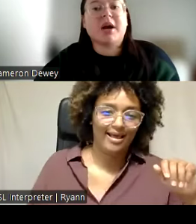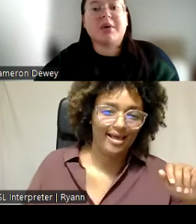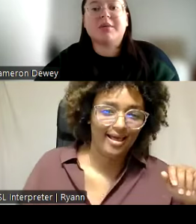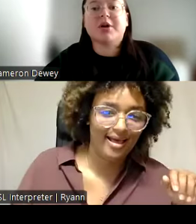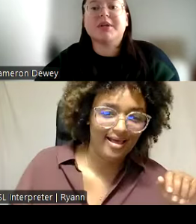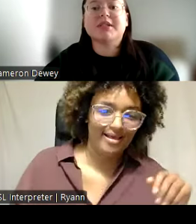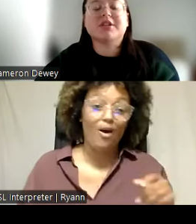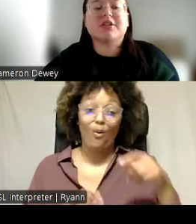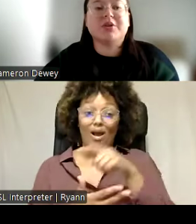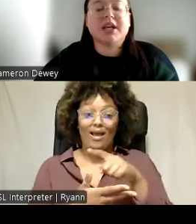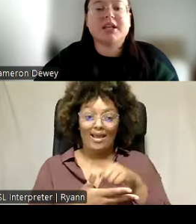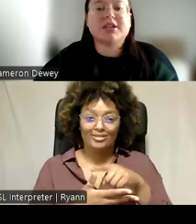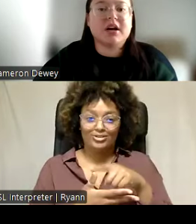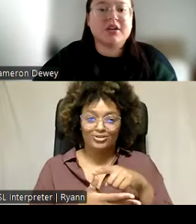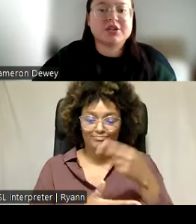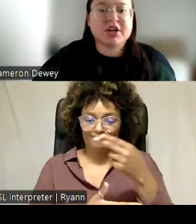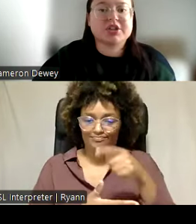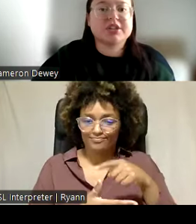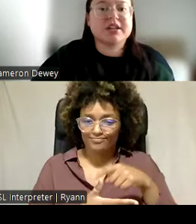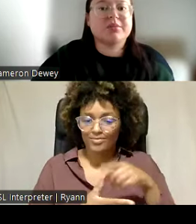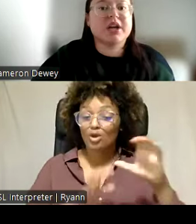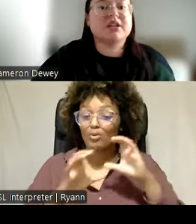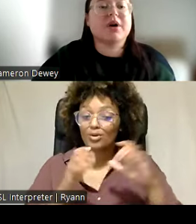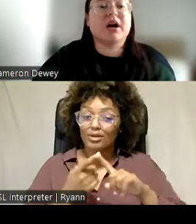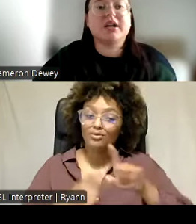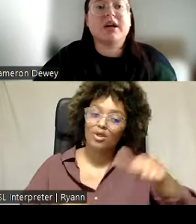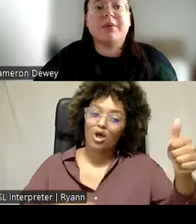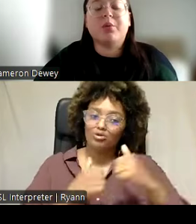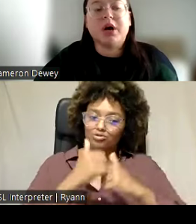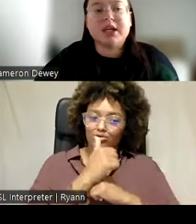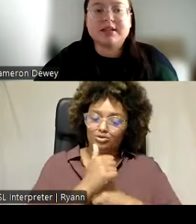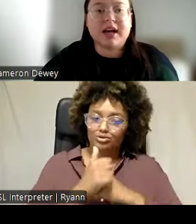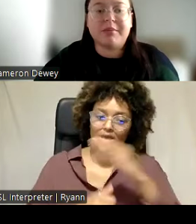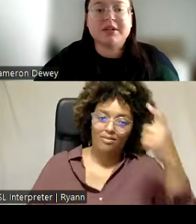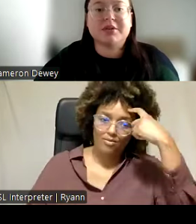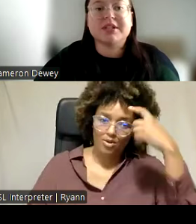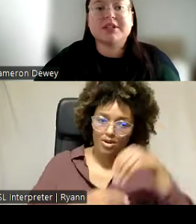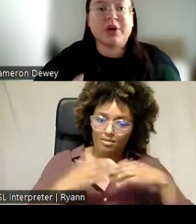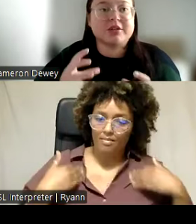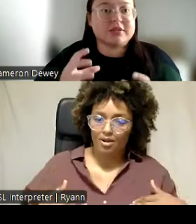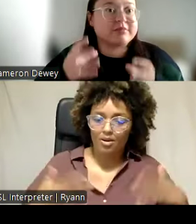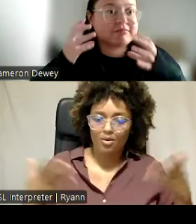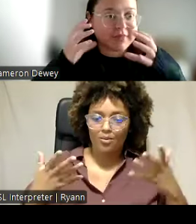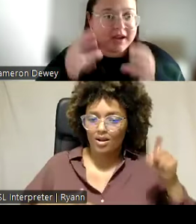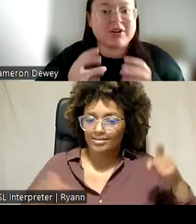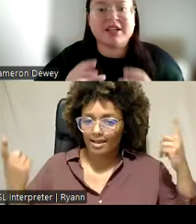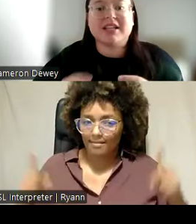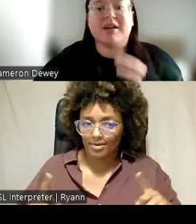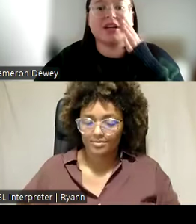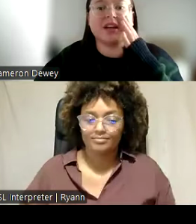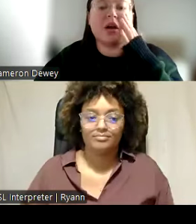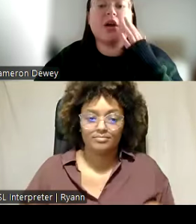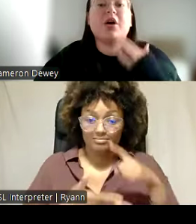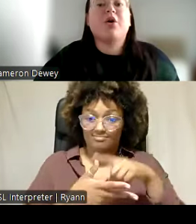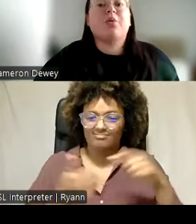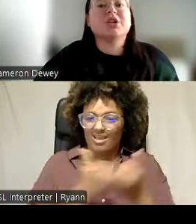Its primary purpose is to communicate to the other structures in the brain and the body about what needs to happen. So this is where like everything is